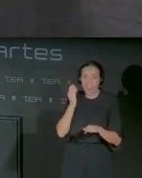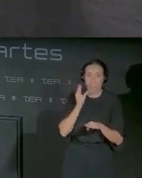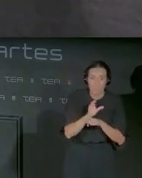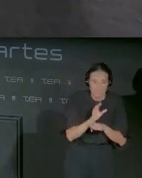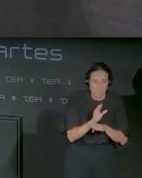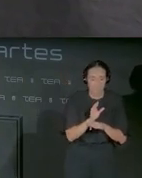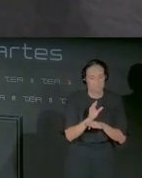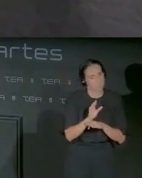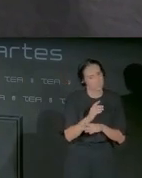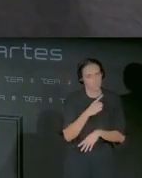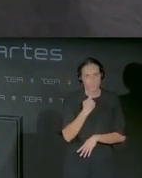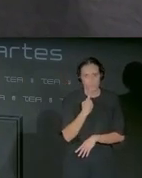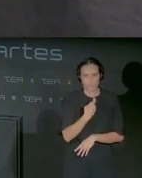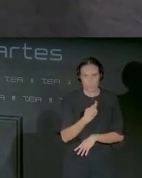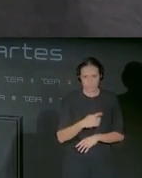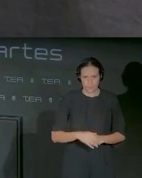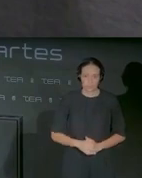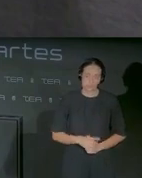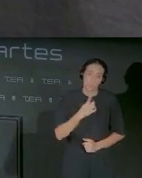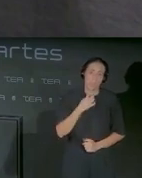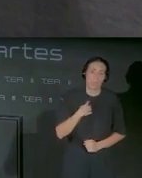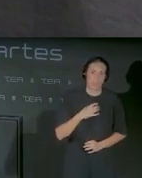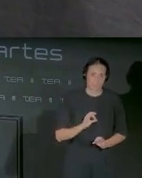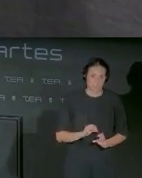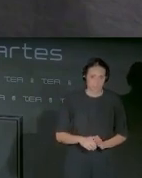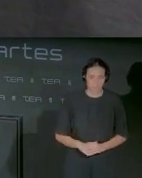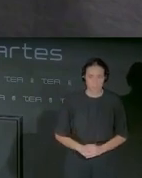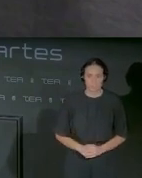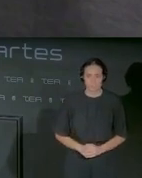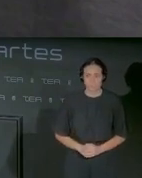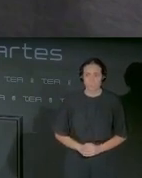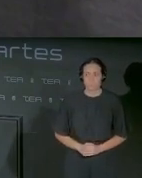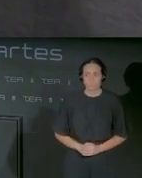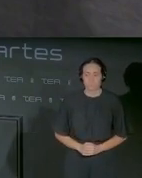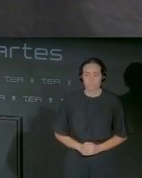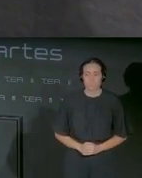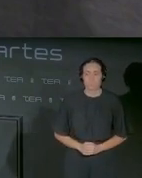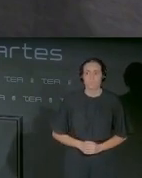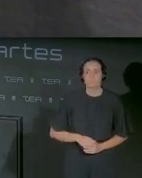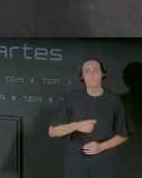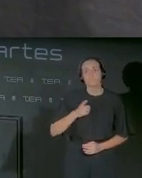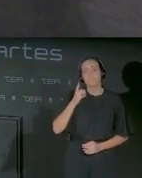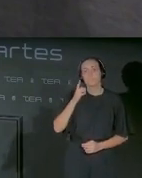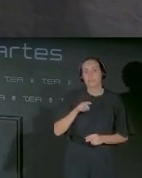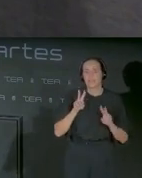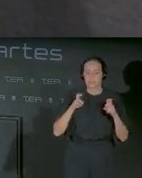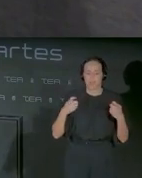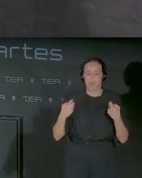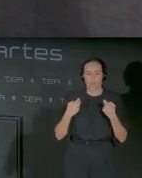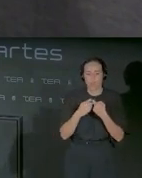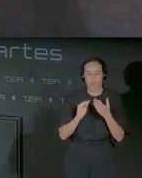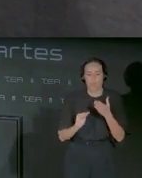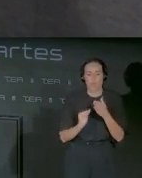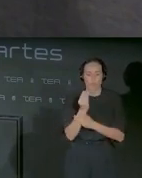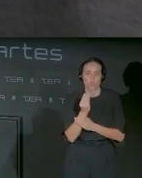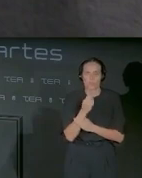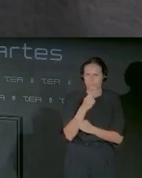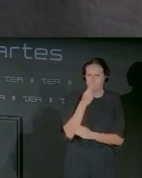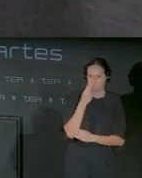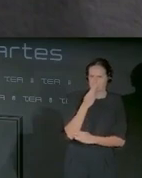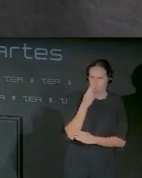interested if the question of co-production in a way of having equal partners is